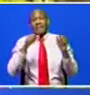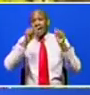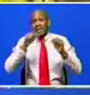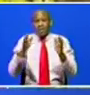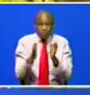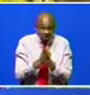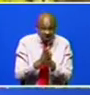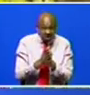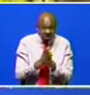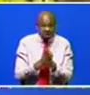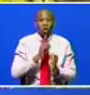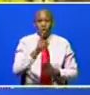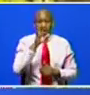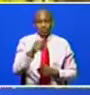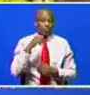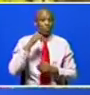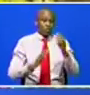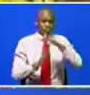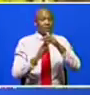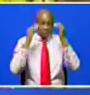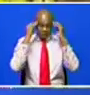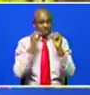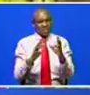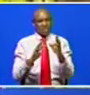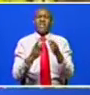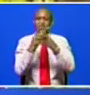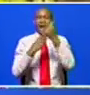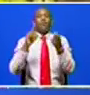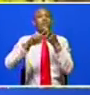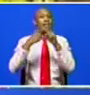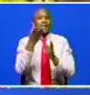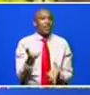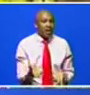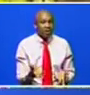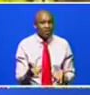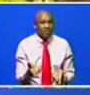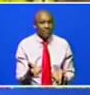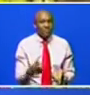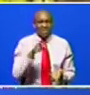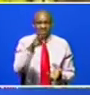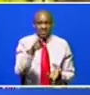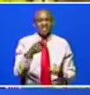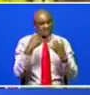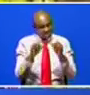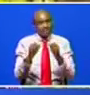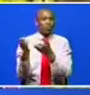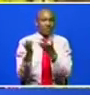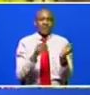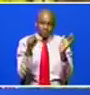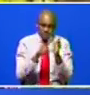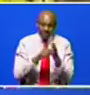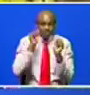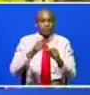on the directive given by the Supreme Court. He in the double standard. He ni trying to create a crisis ndio